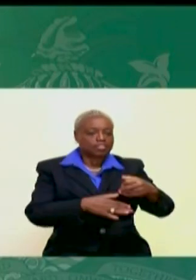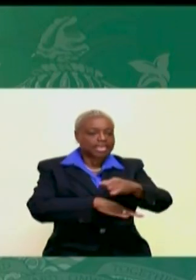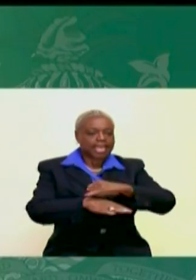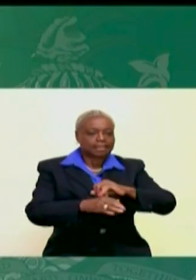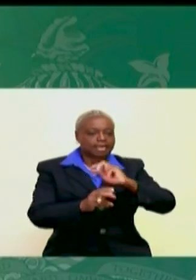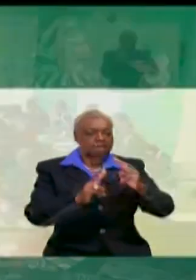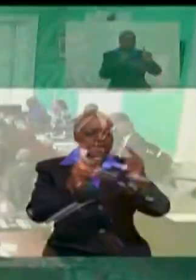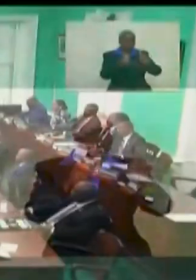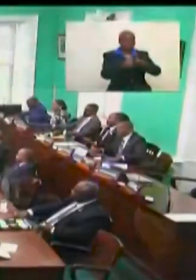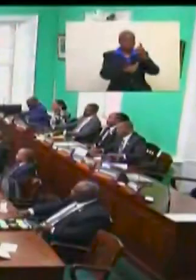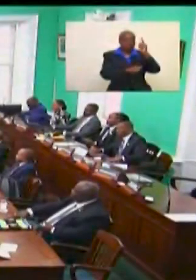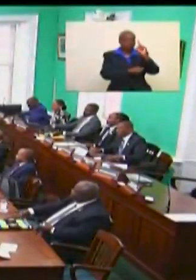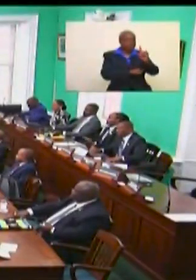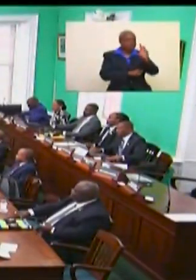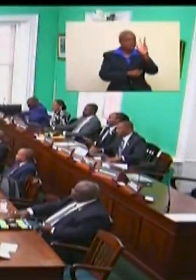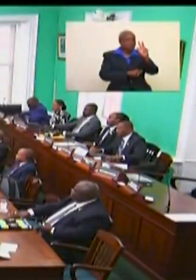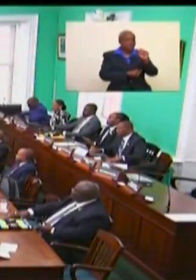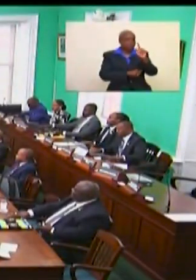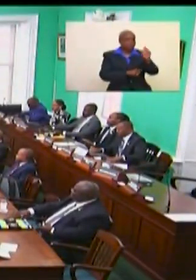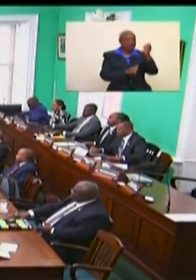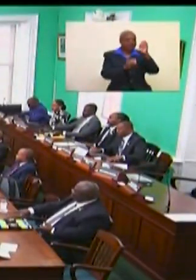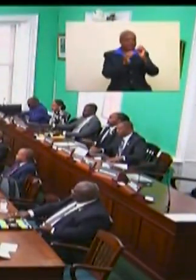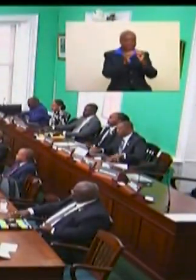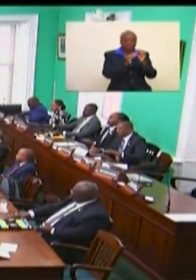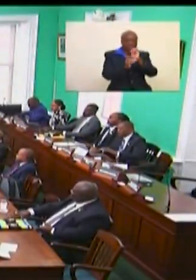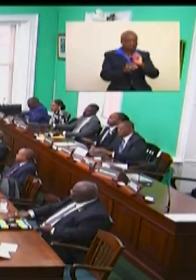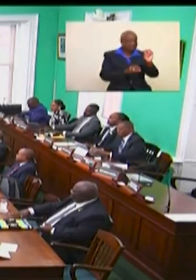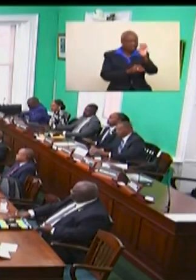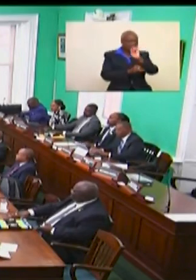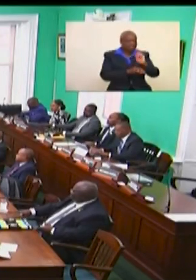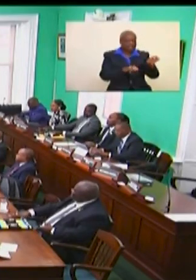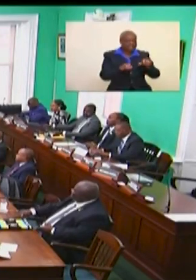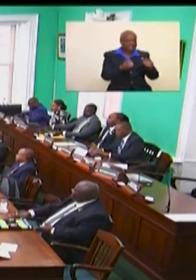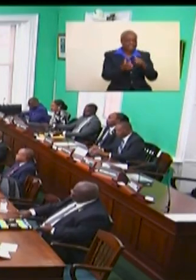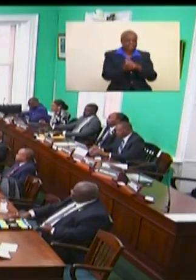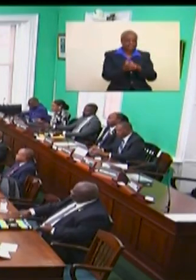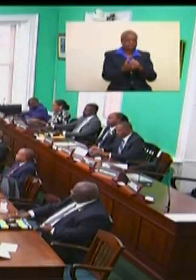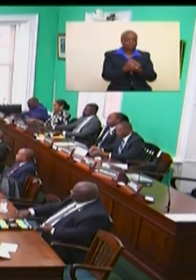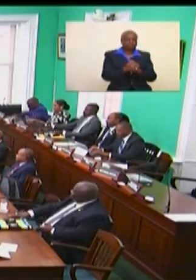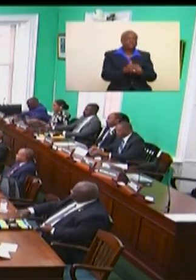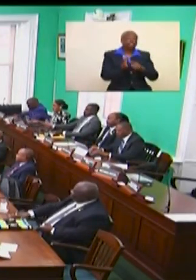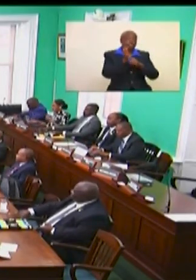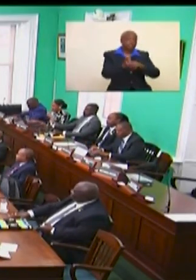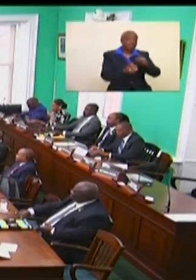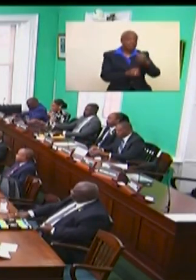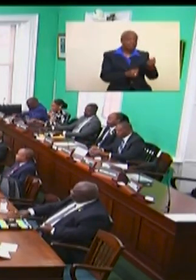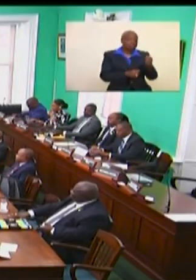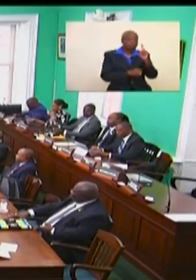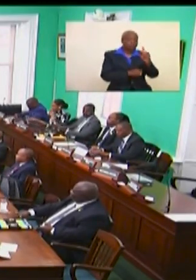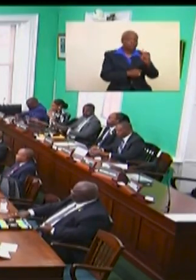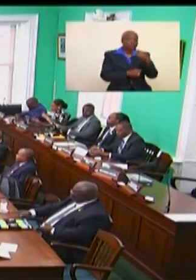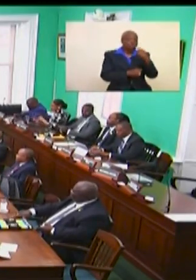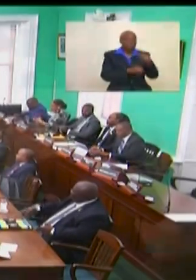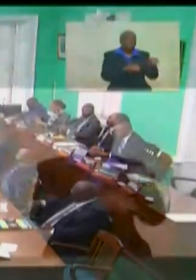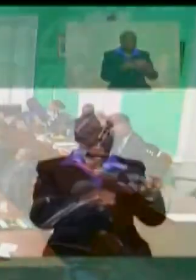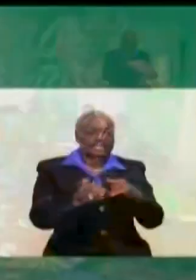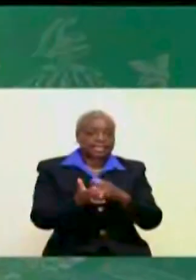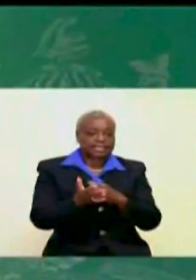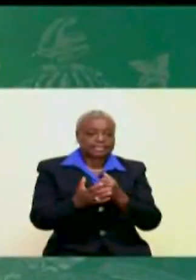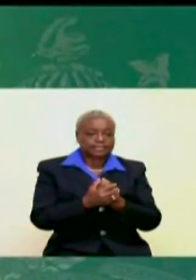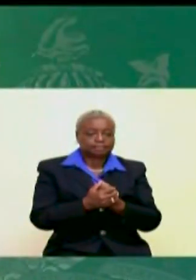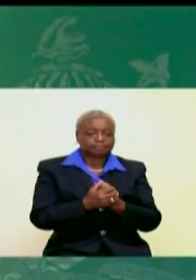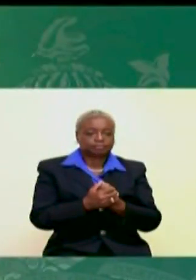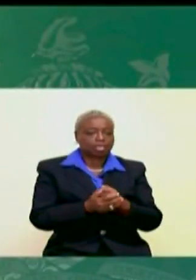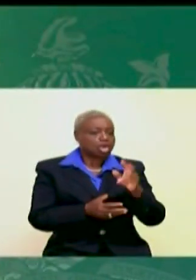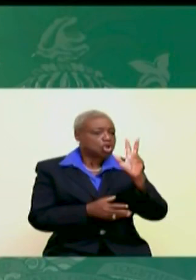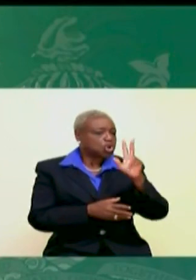Very first one. No one ever did it. Very first one. Show me another one who did it. There's a Minister of Finance sitting right there. No